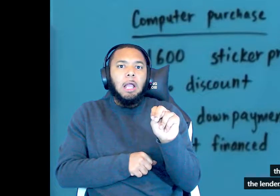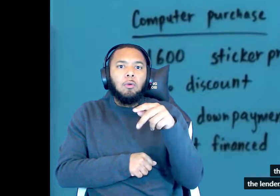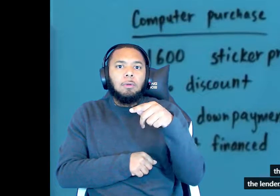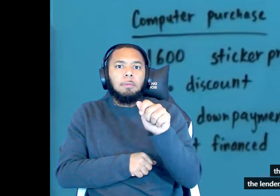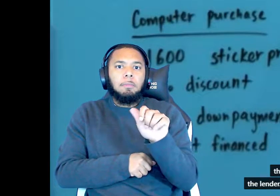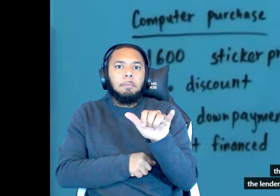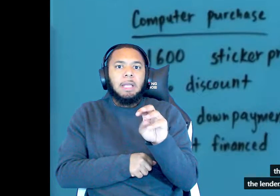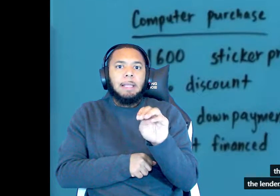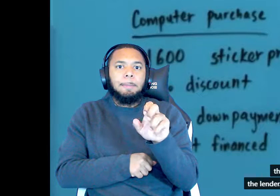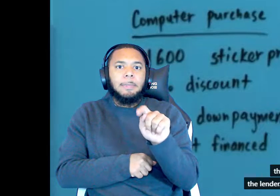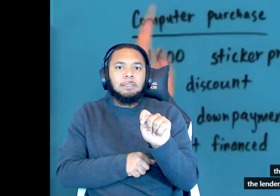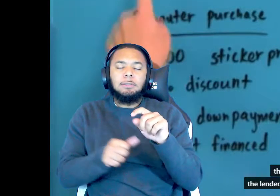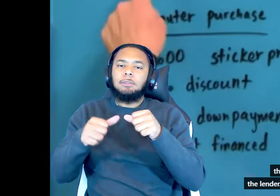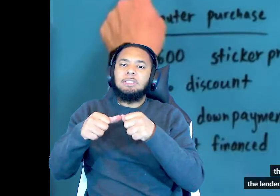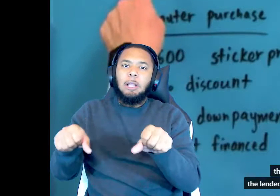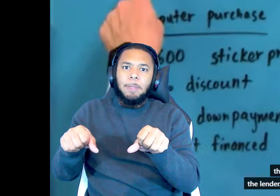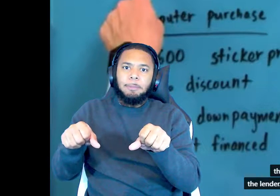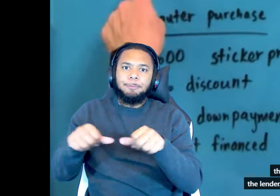the lender.